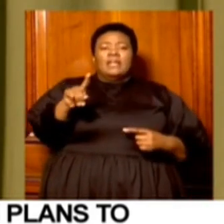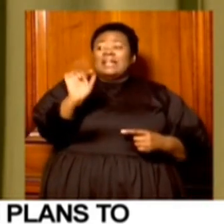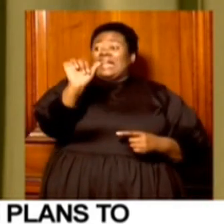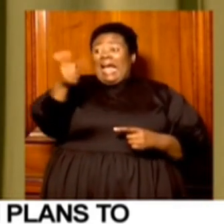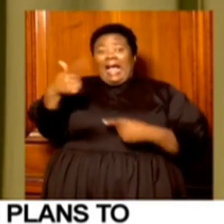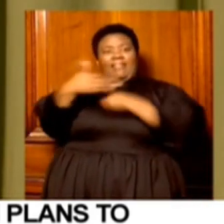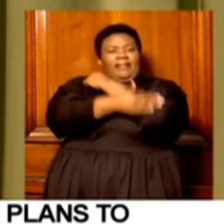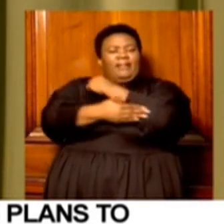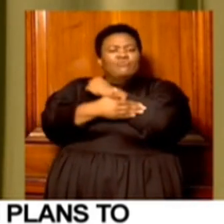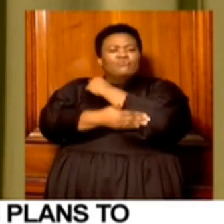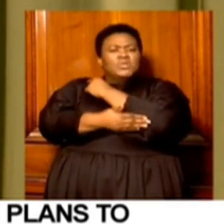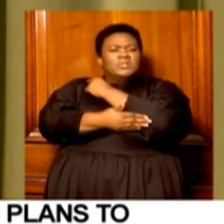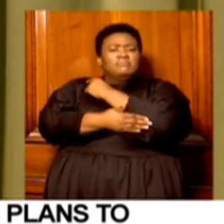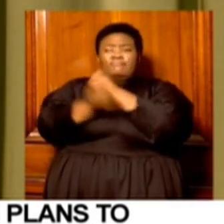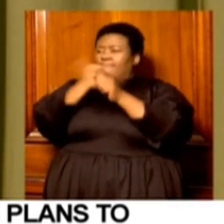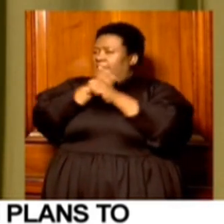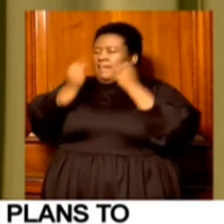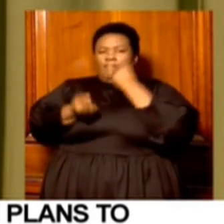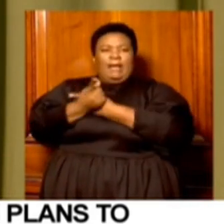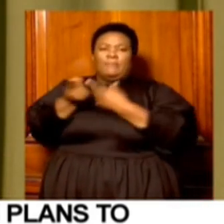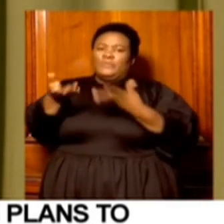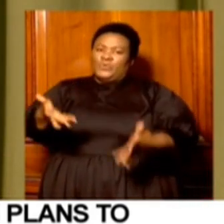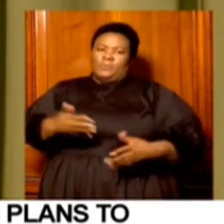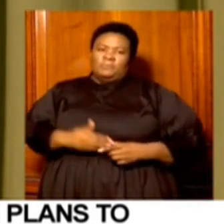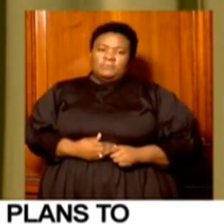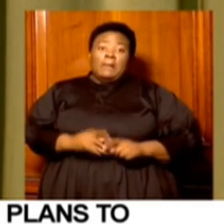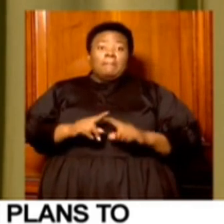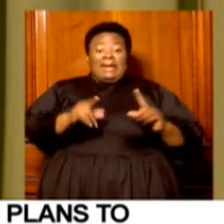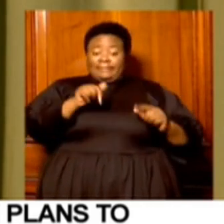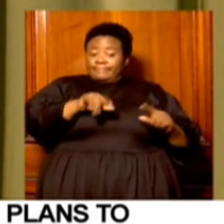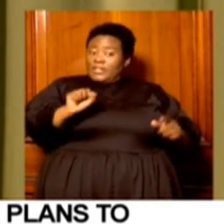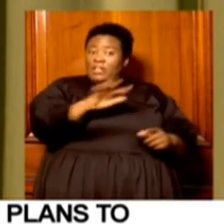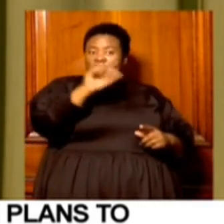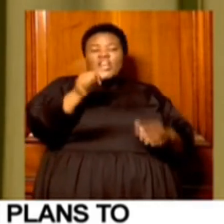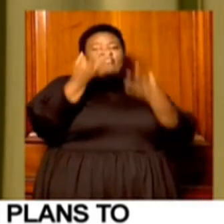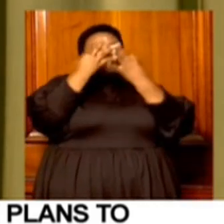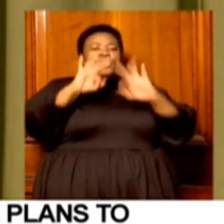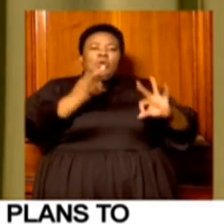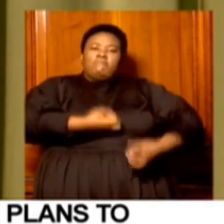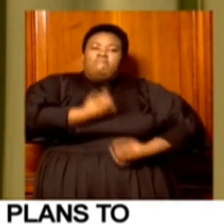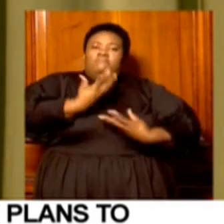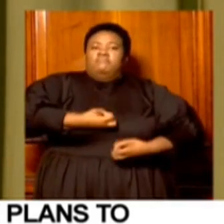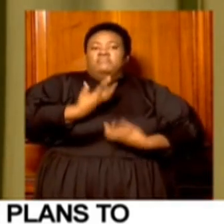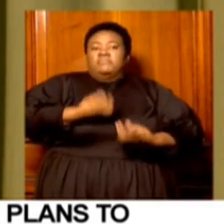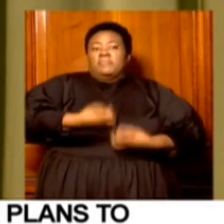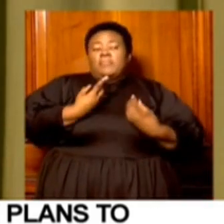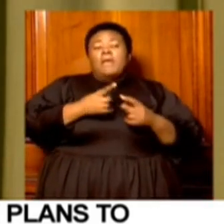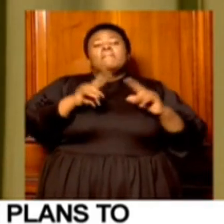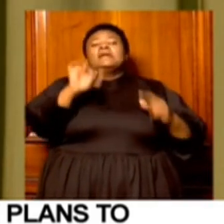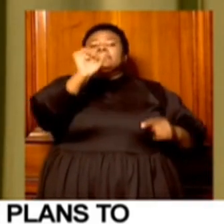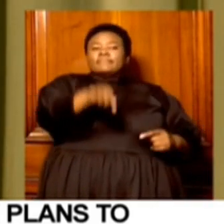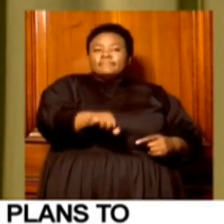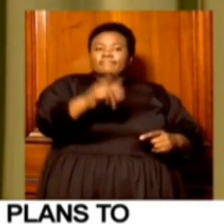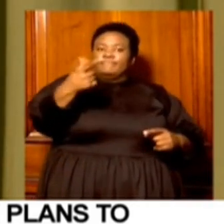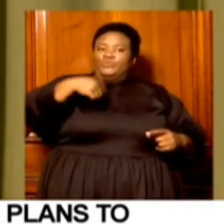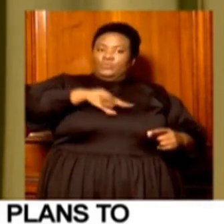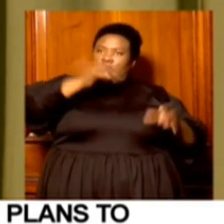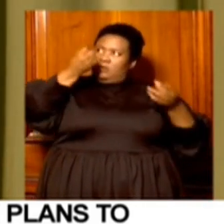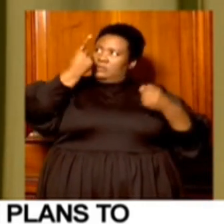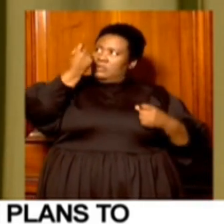It's freedom of expression. But we must understand at the end of the day, government has got to take